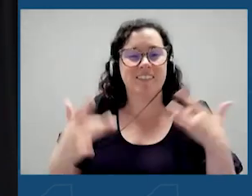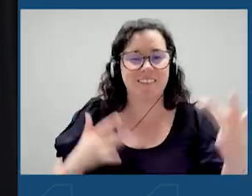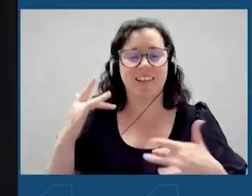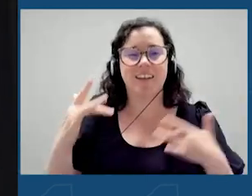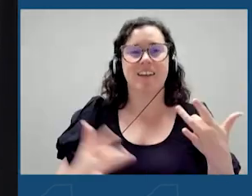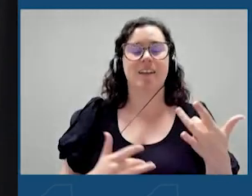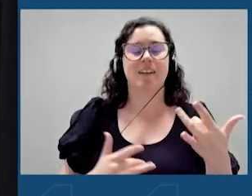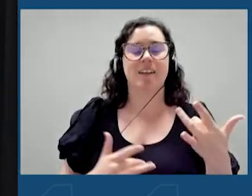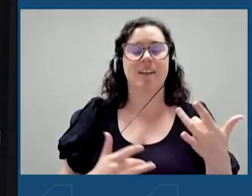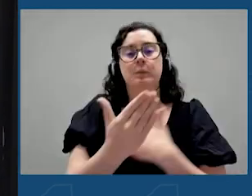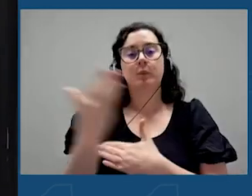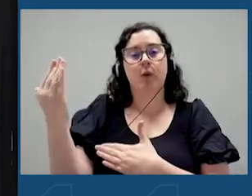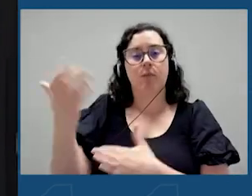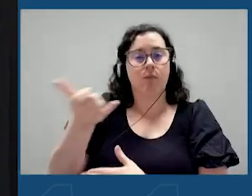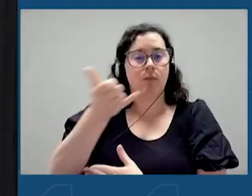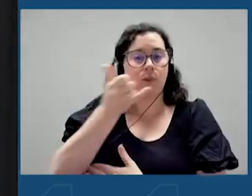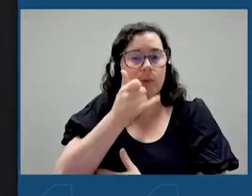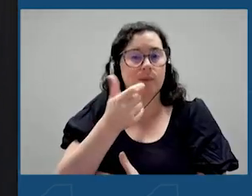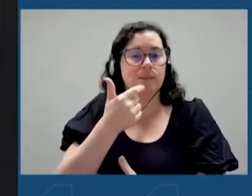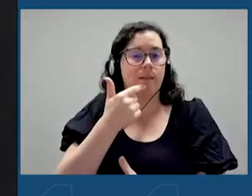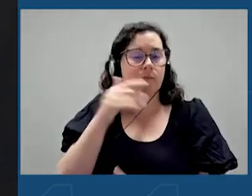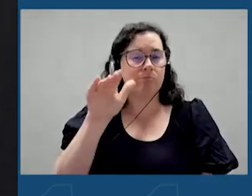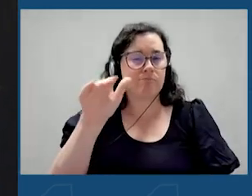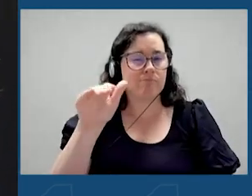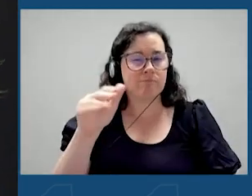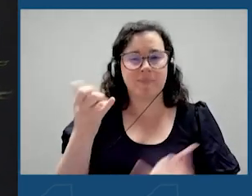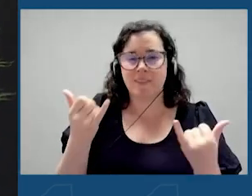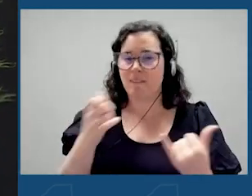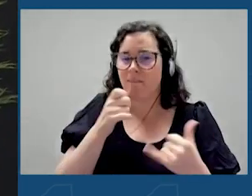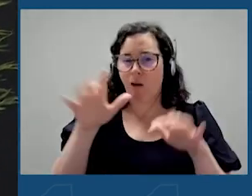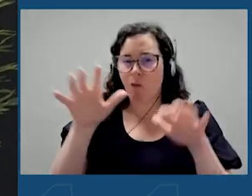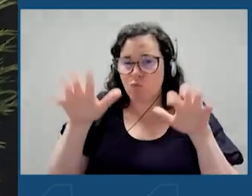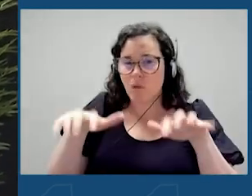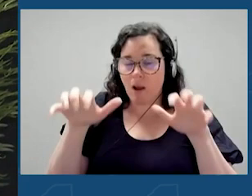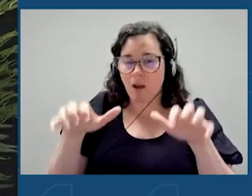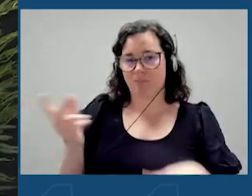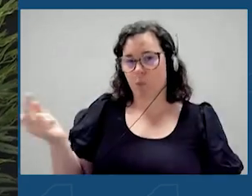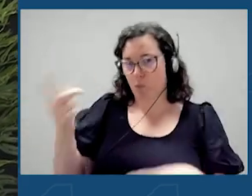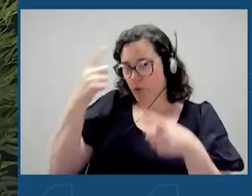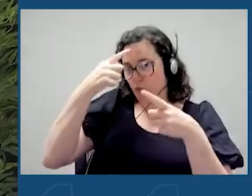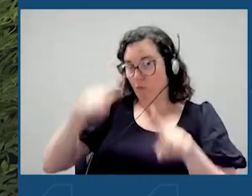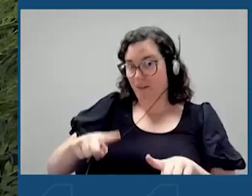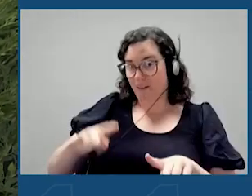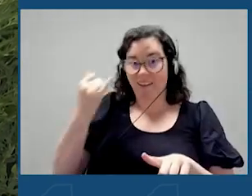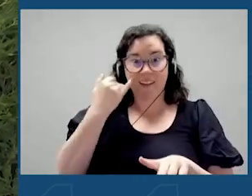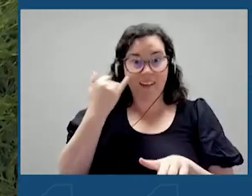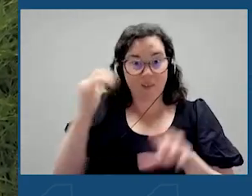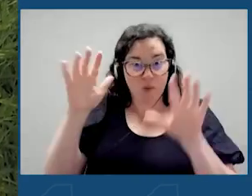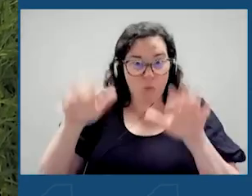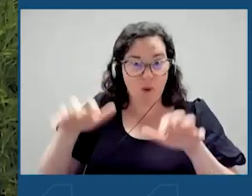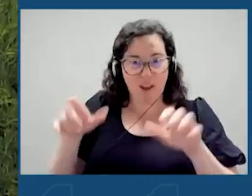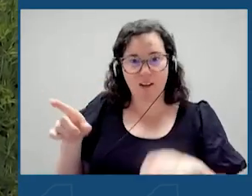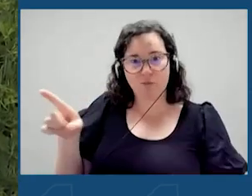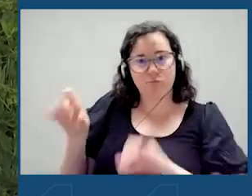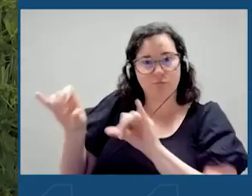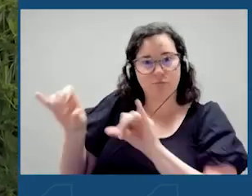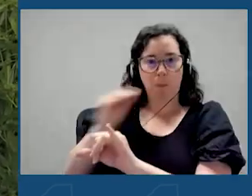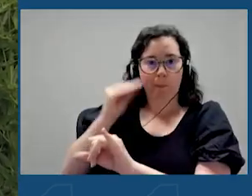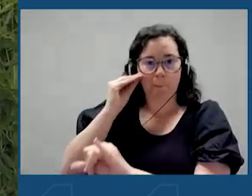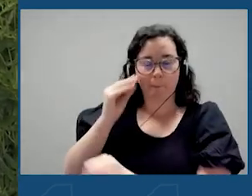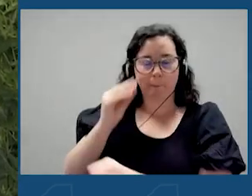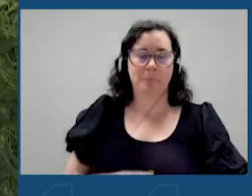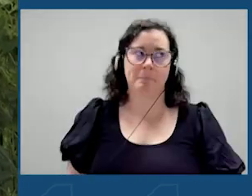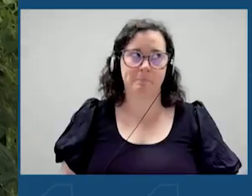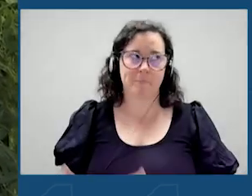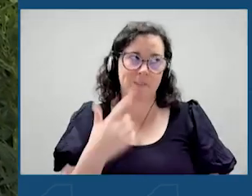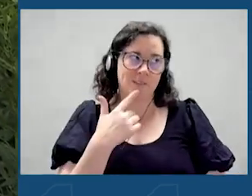guess we had an agreement, and if it rained, she didn't have to come. So then she says, well, can I wait till Saratoga